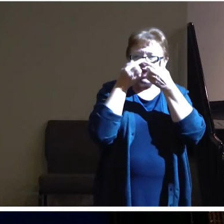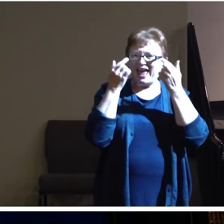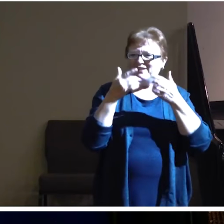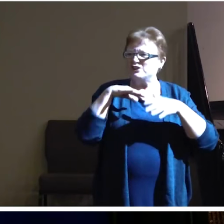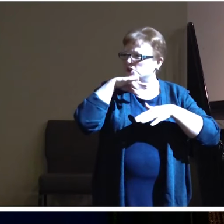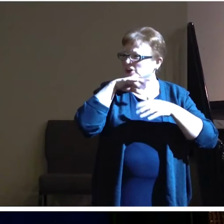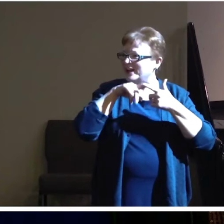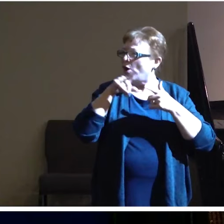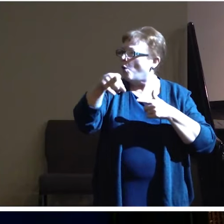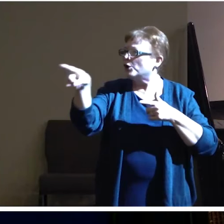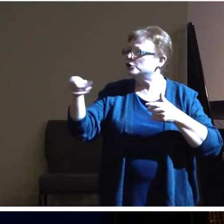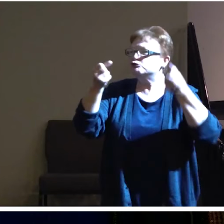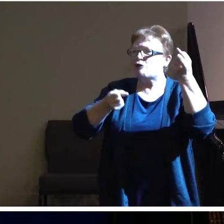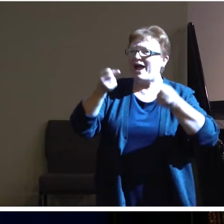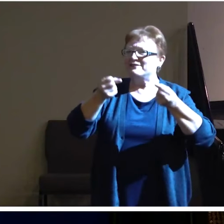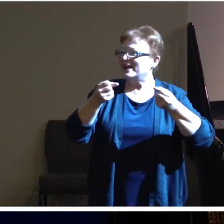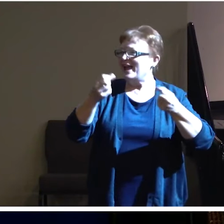windshield with bugs all over it.